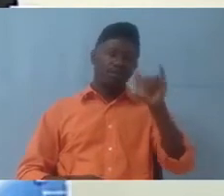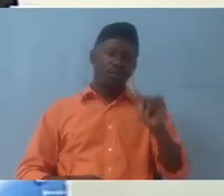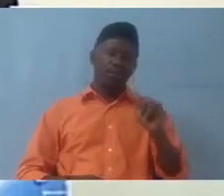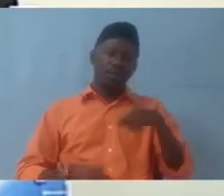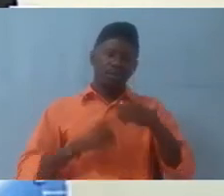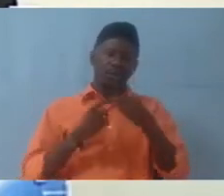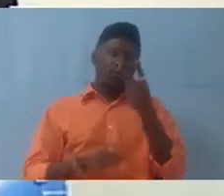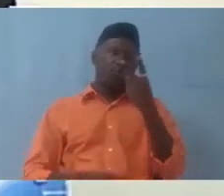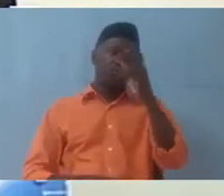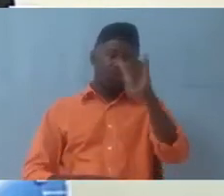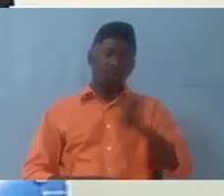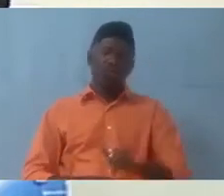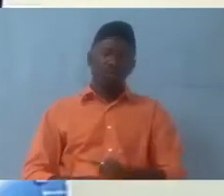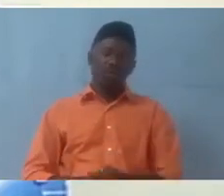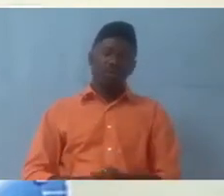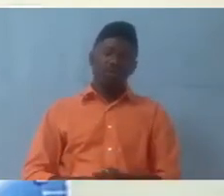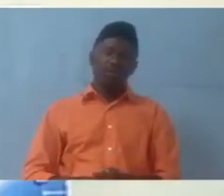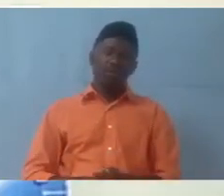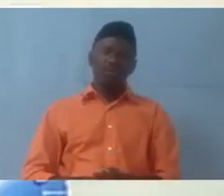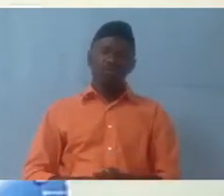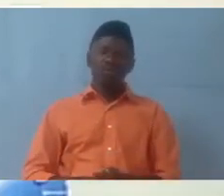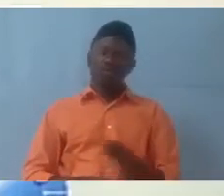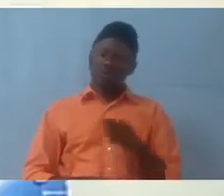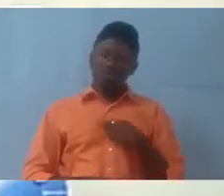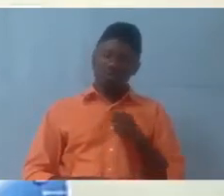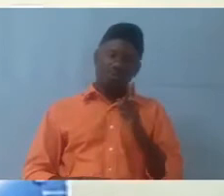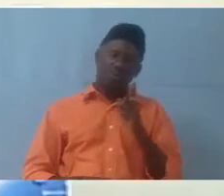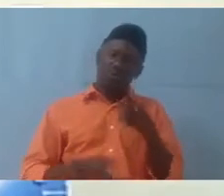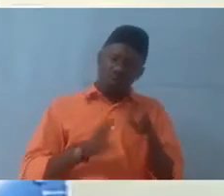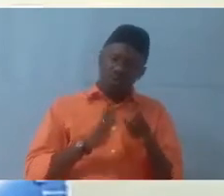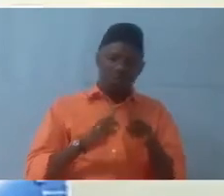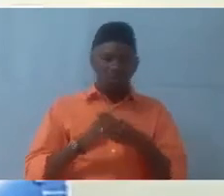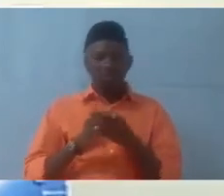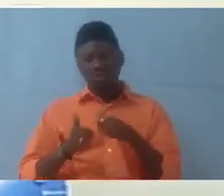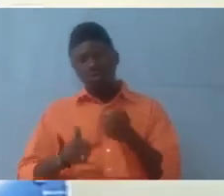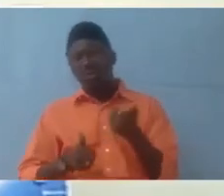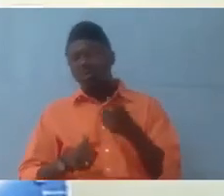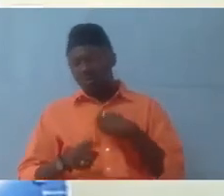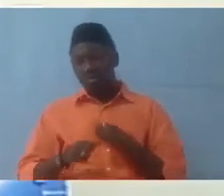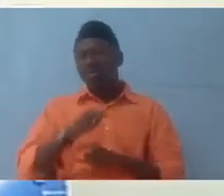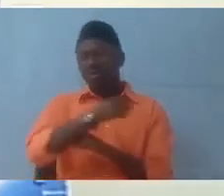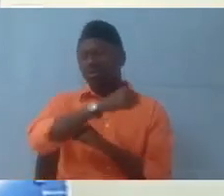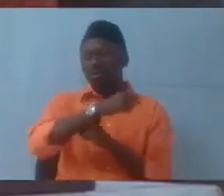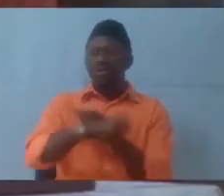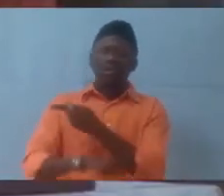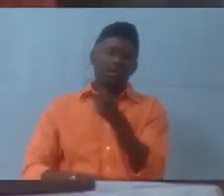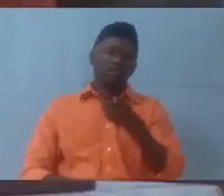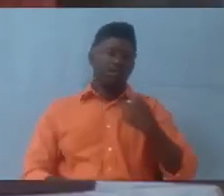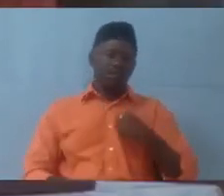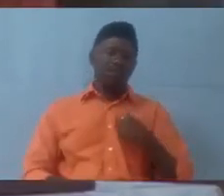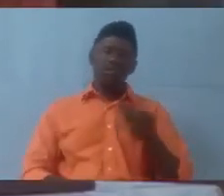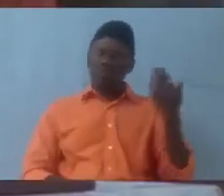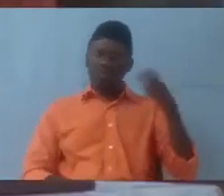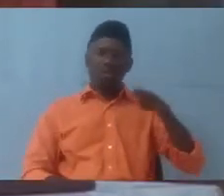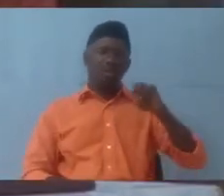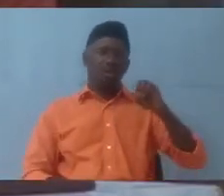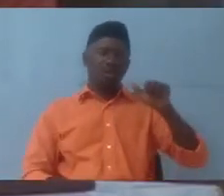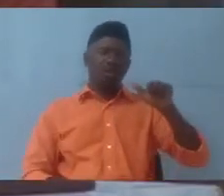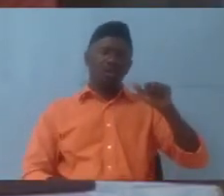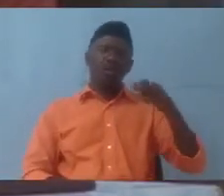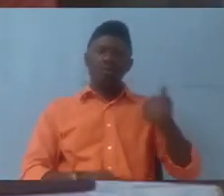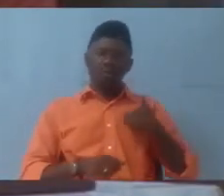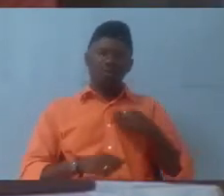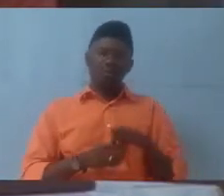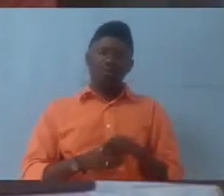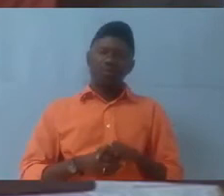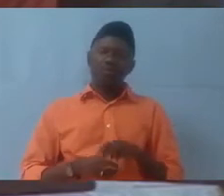consequently I've in one way or the other defended these people as well. Téteman kon dafa melni rek taxawal na ñi ak nu munti mel. In your